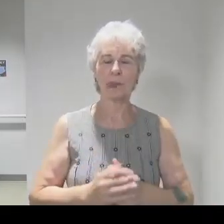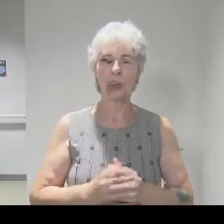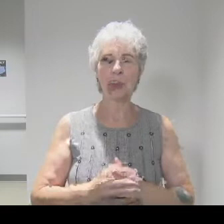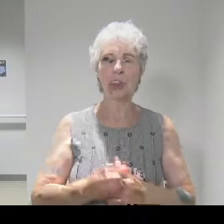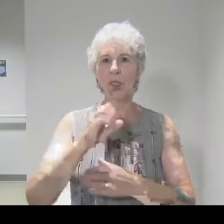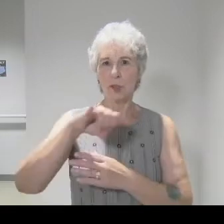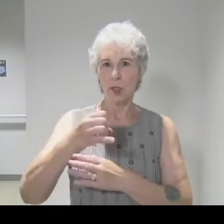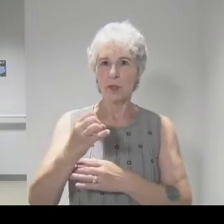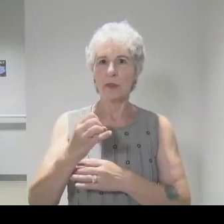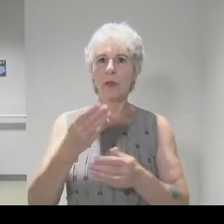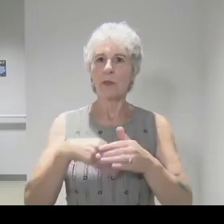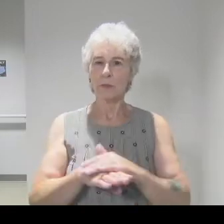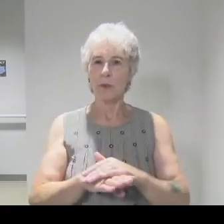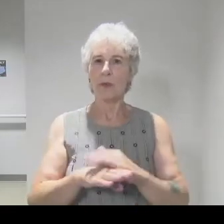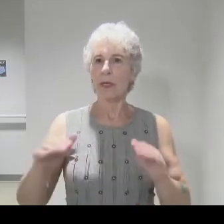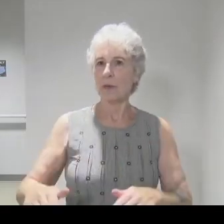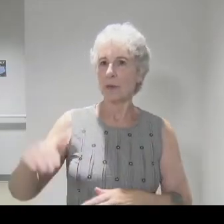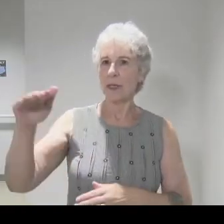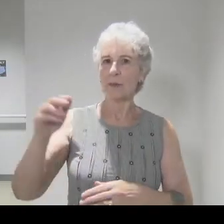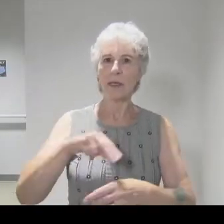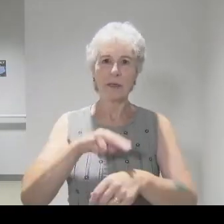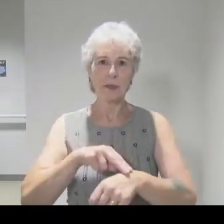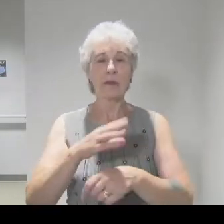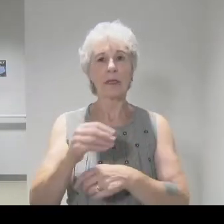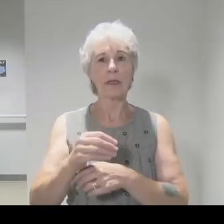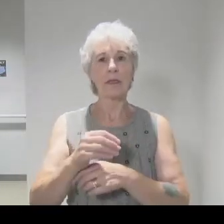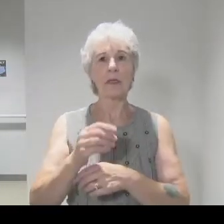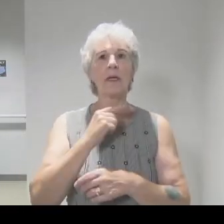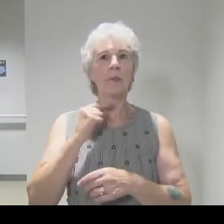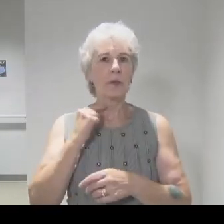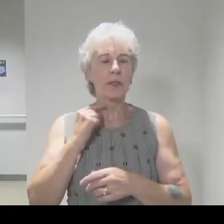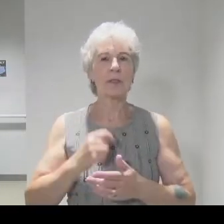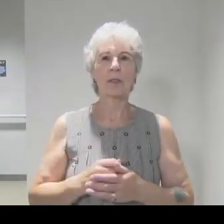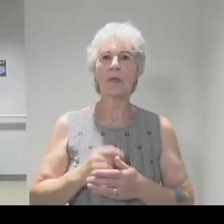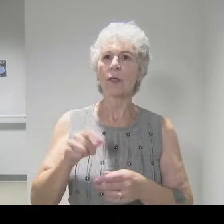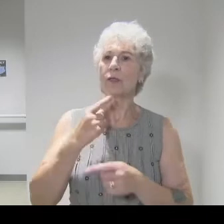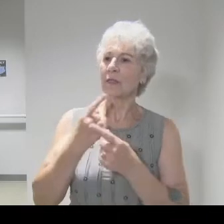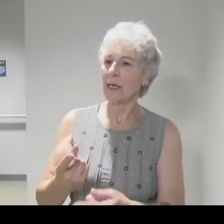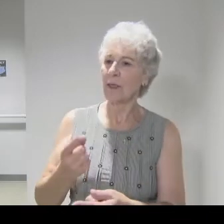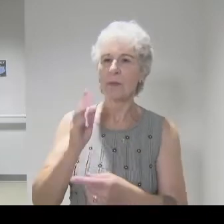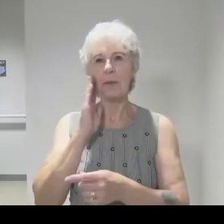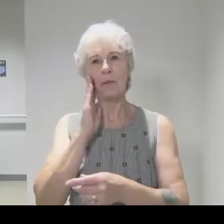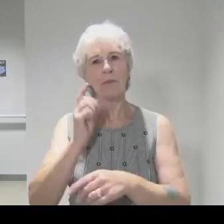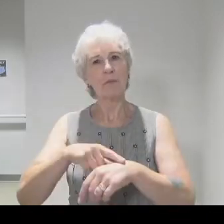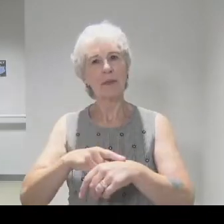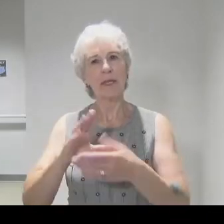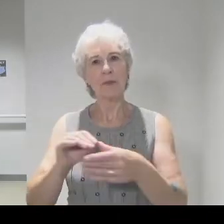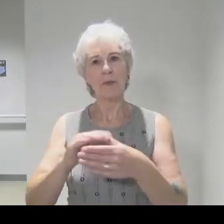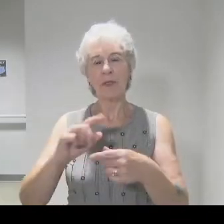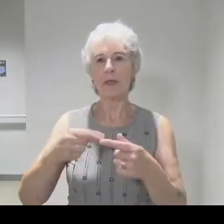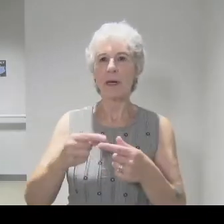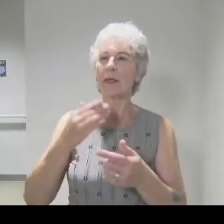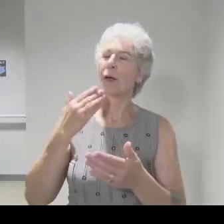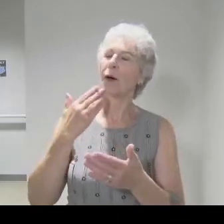Josiah was born and raised by a nurse and a priest who used to tell him bedtime stories about the